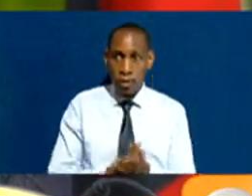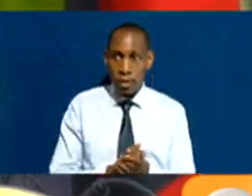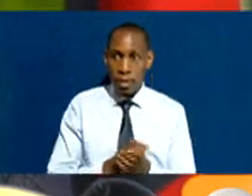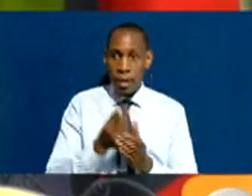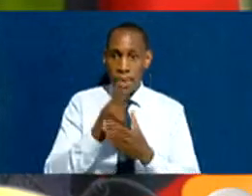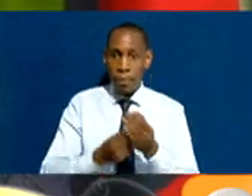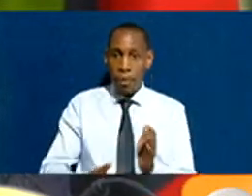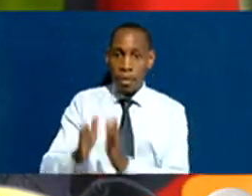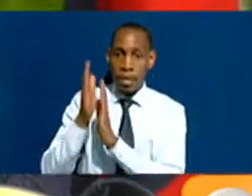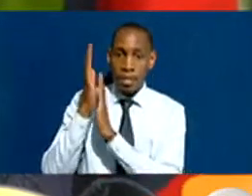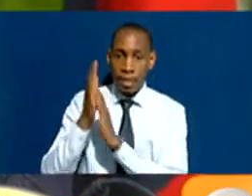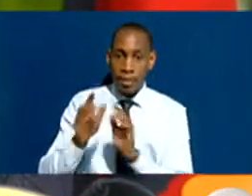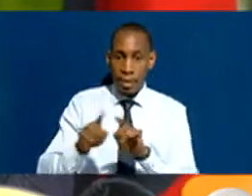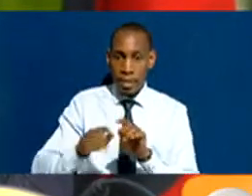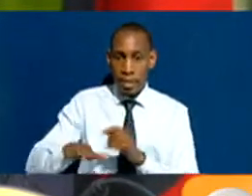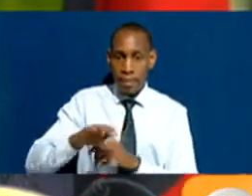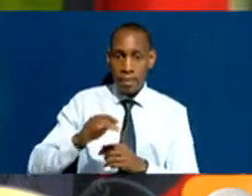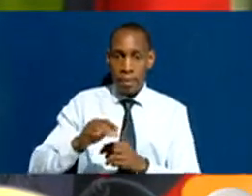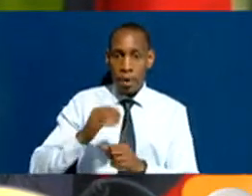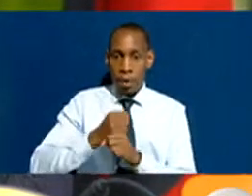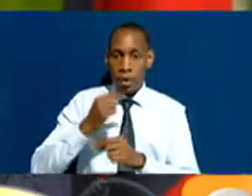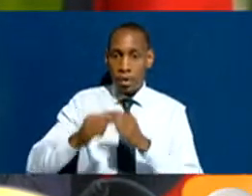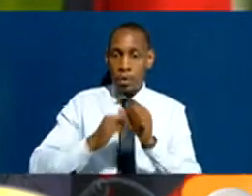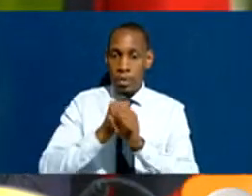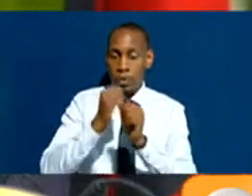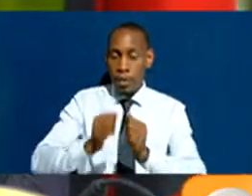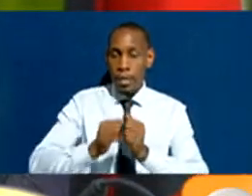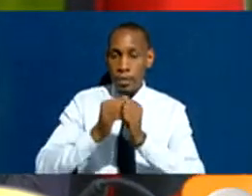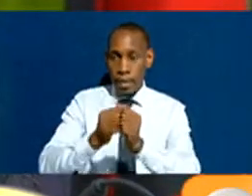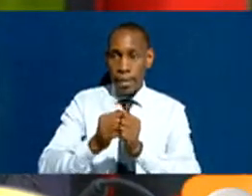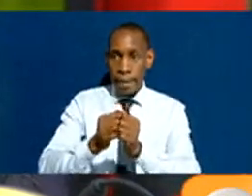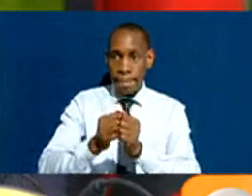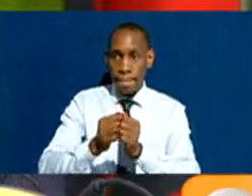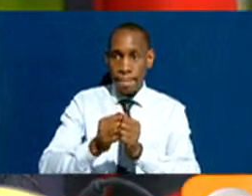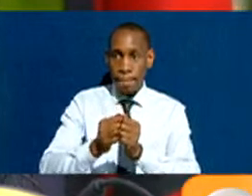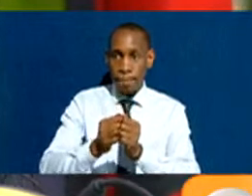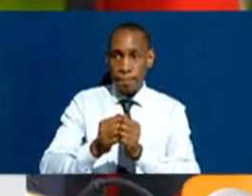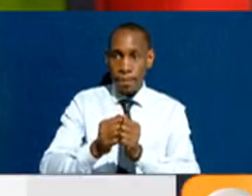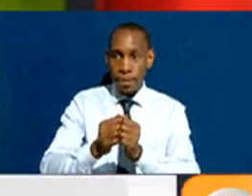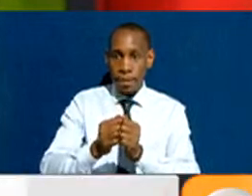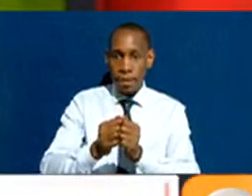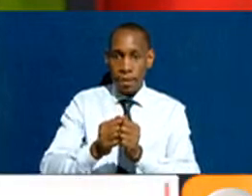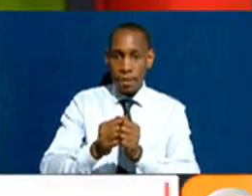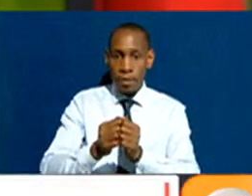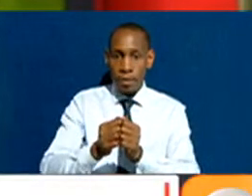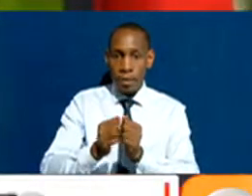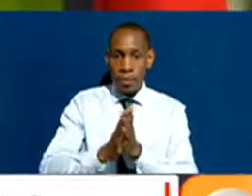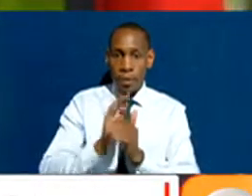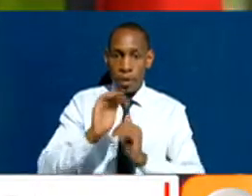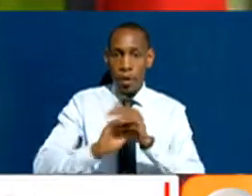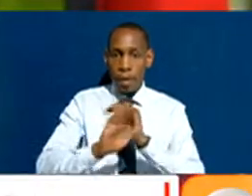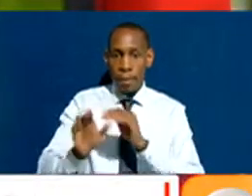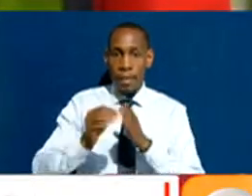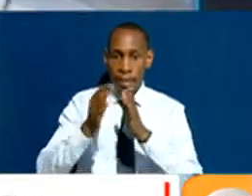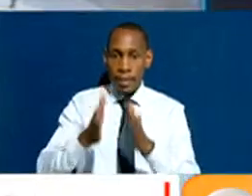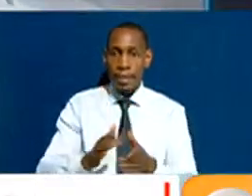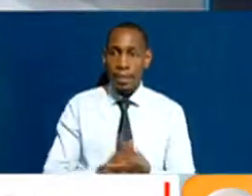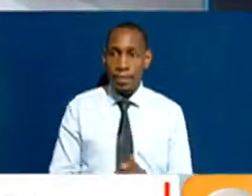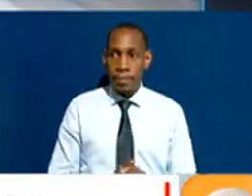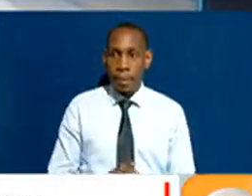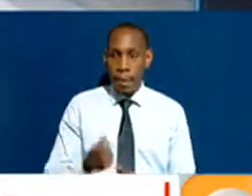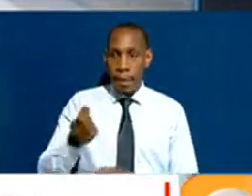security as an area that we continue to collaborate with you all on, and it's proving to be very successful.